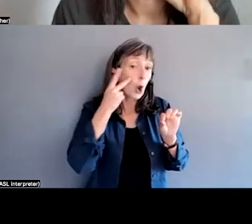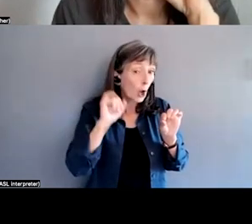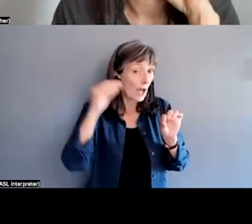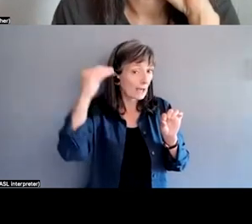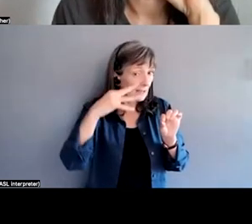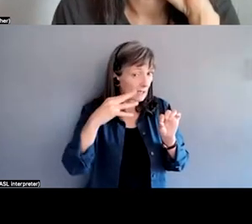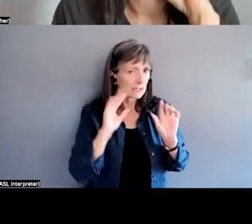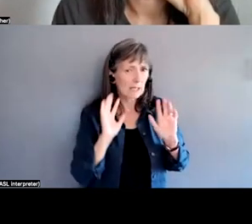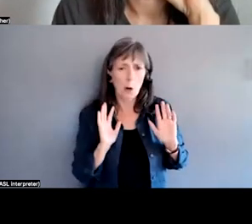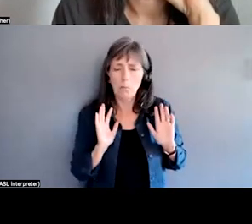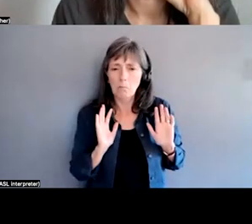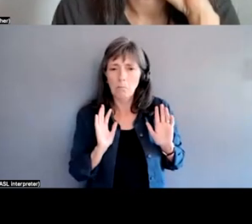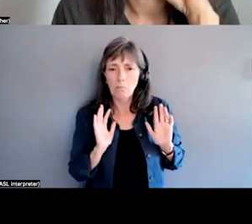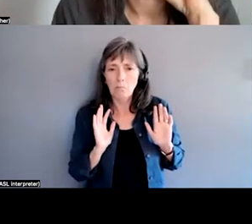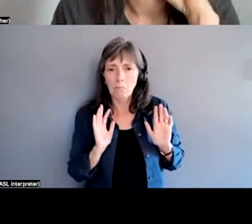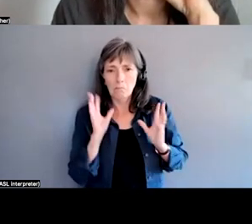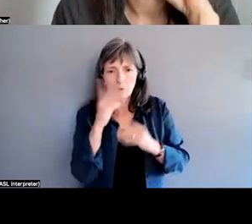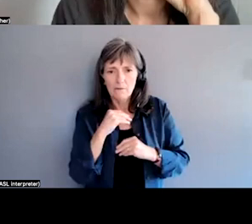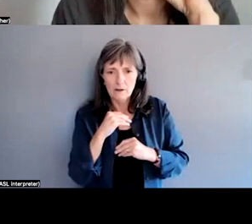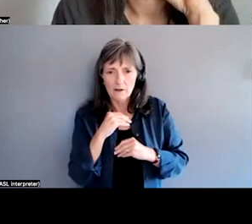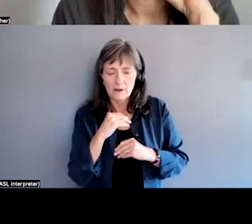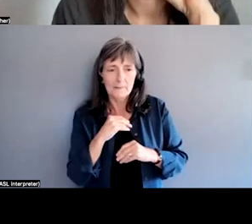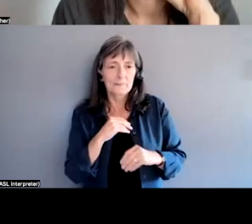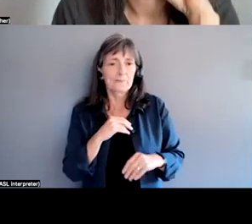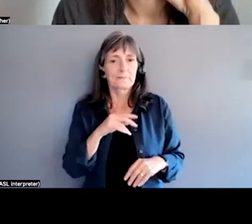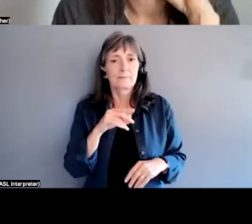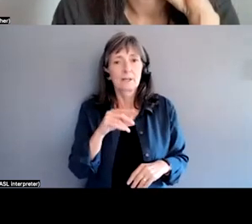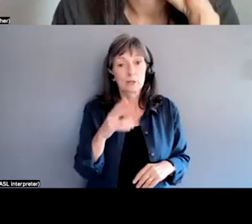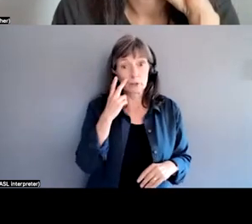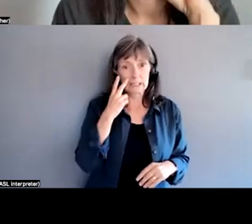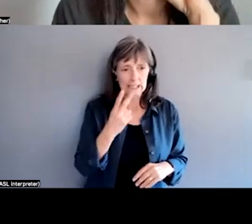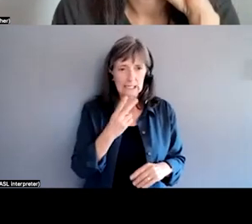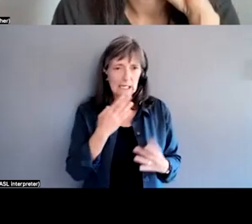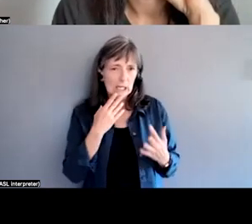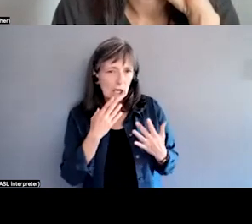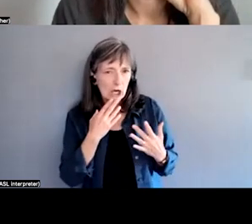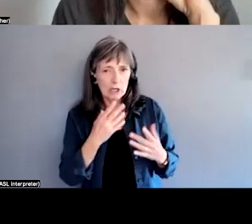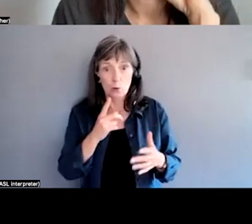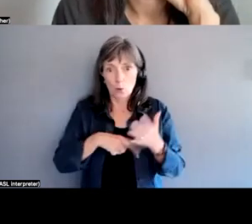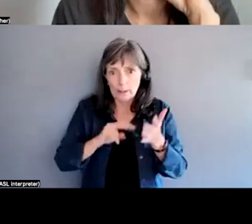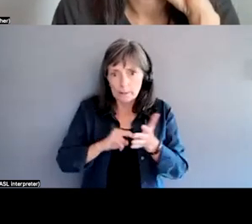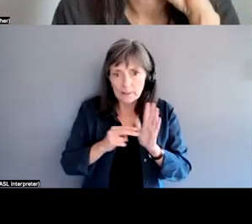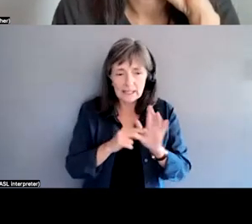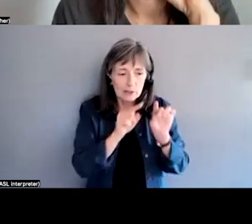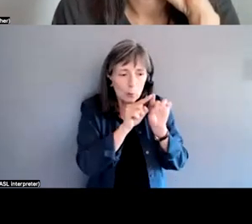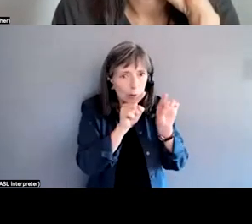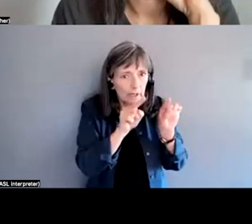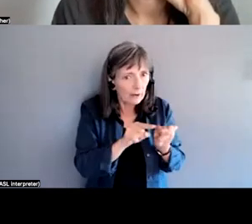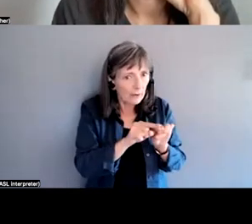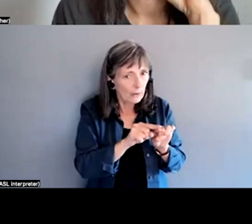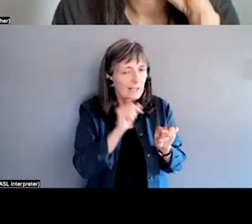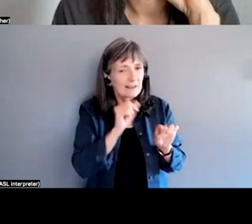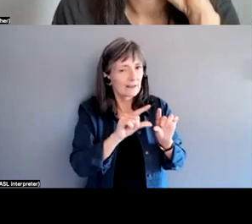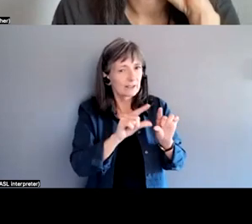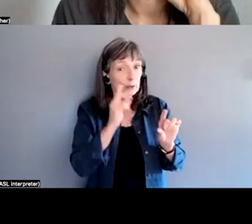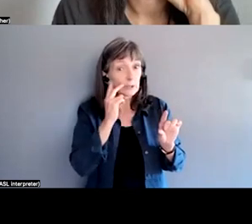of, once you can interpret what that looks like, what that means, that it's a window instead of just a rectangle, right, you